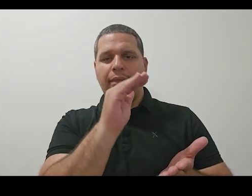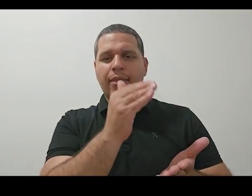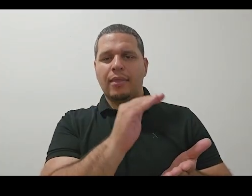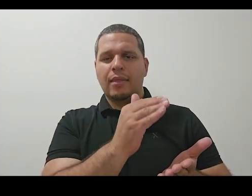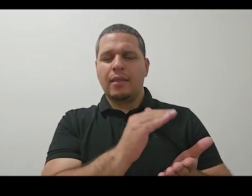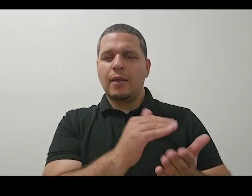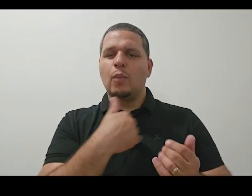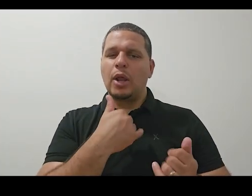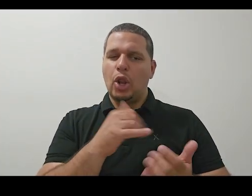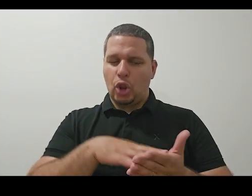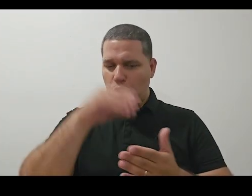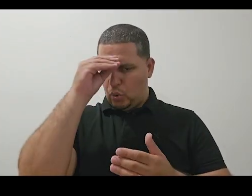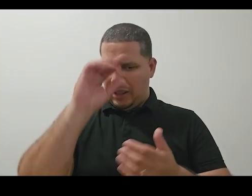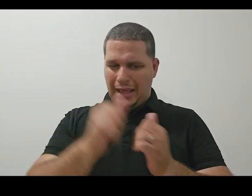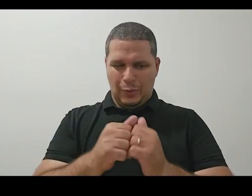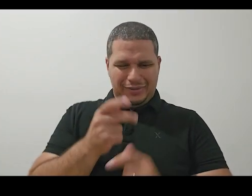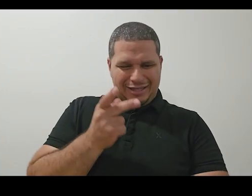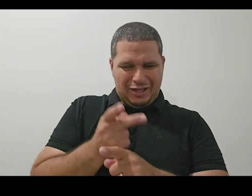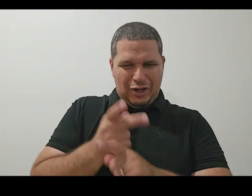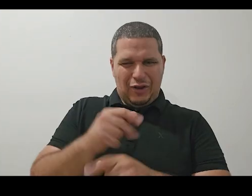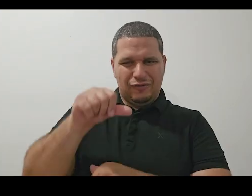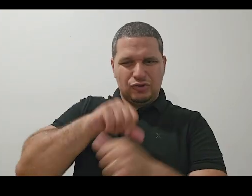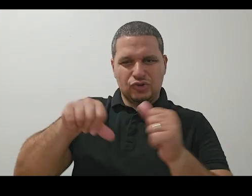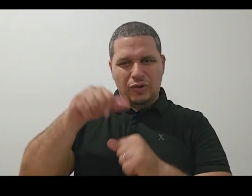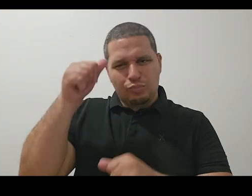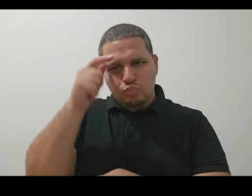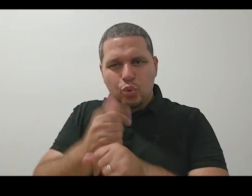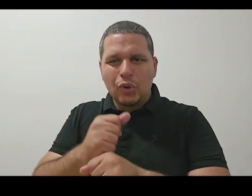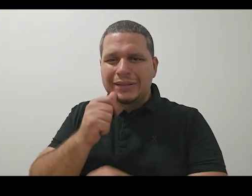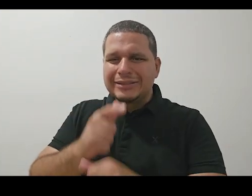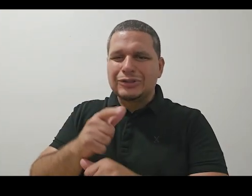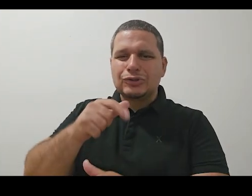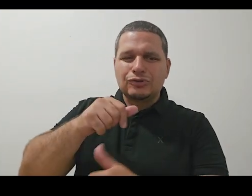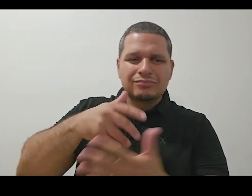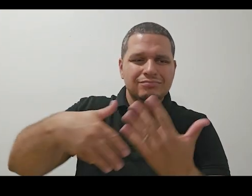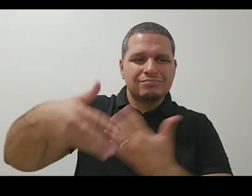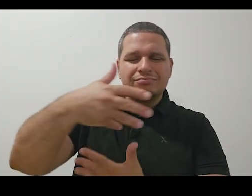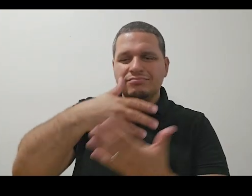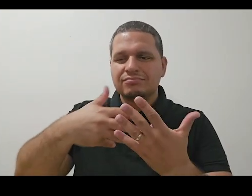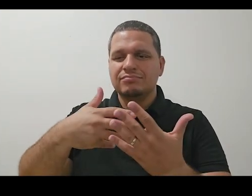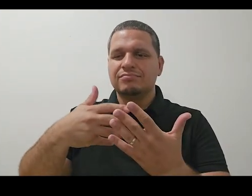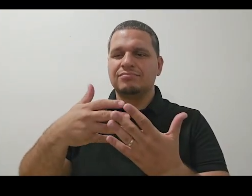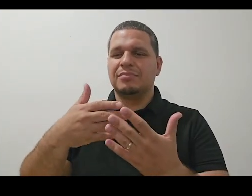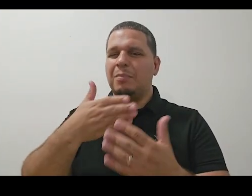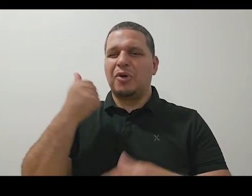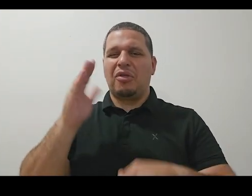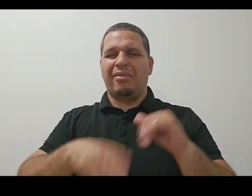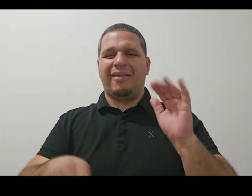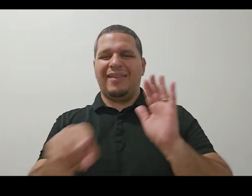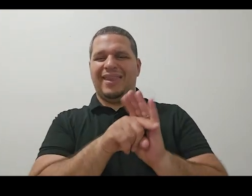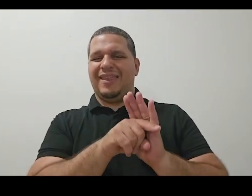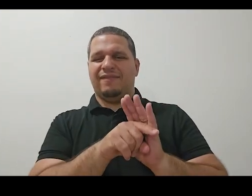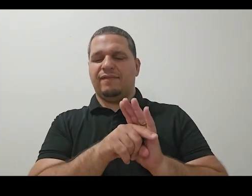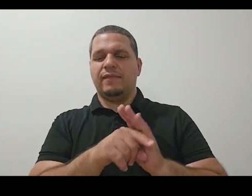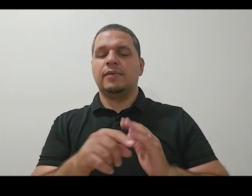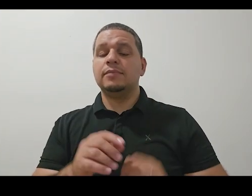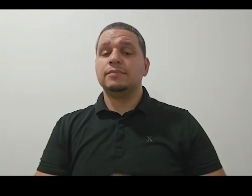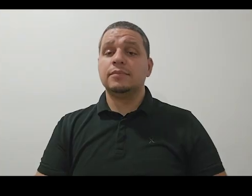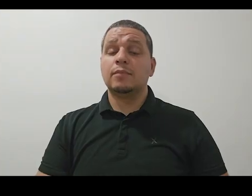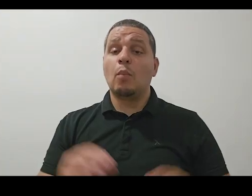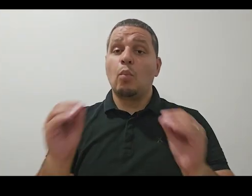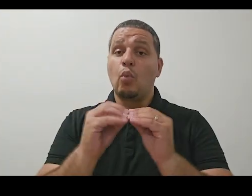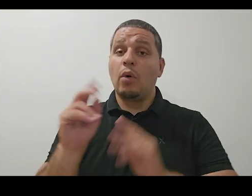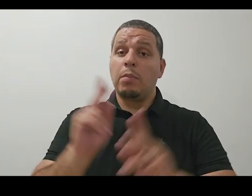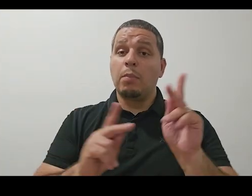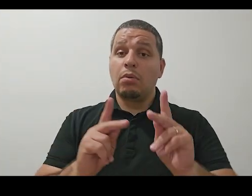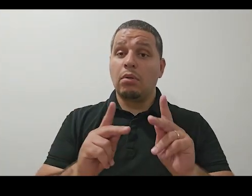to care about our brothers and sisters instead of stigmatizing them, and that's a good thing. So, the more